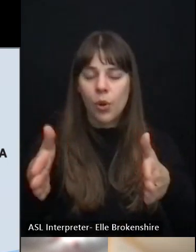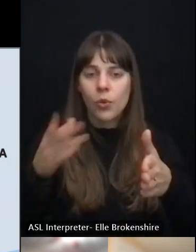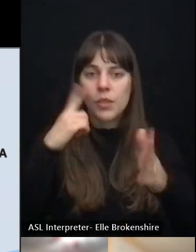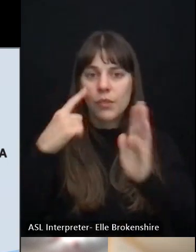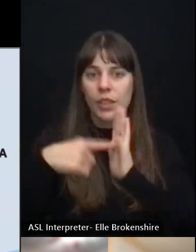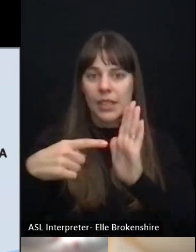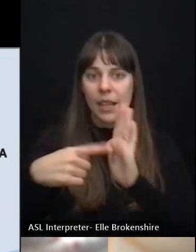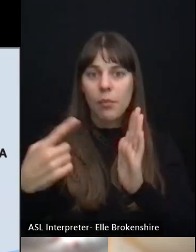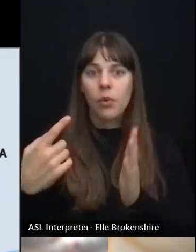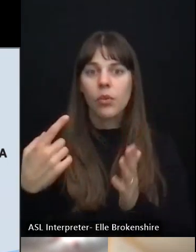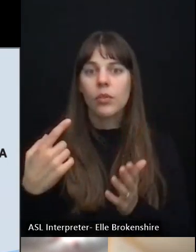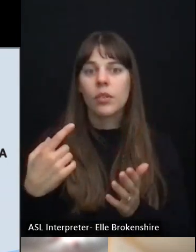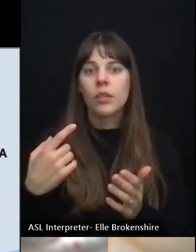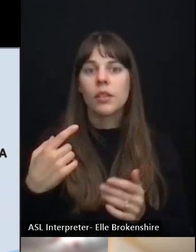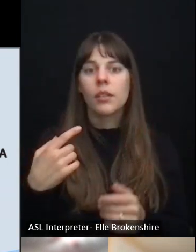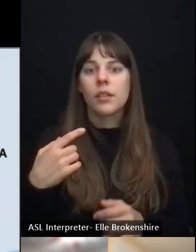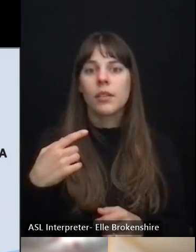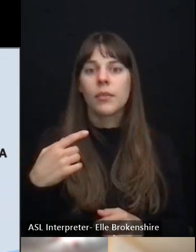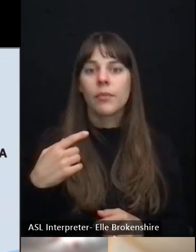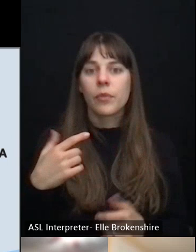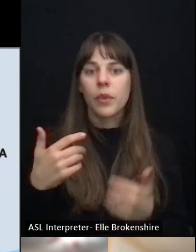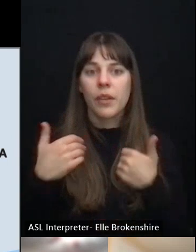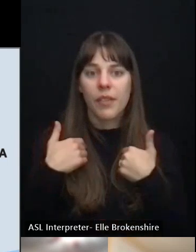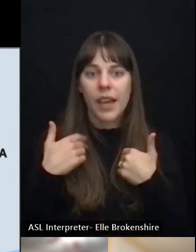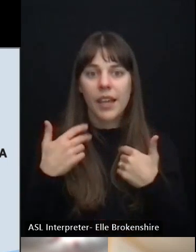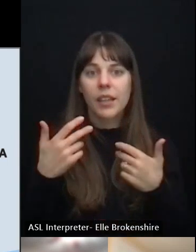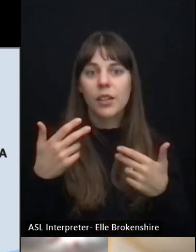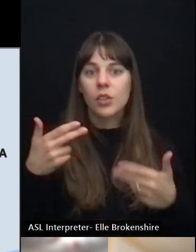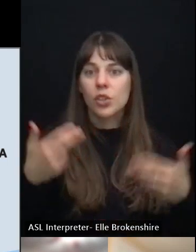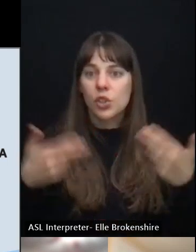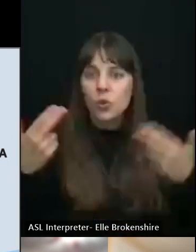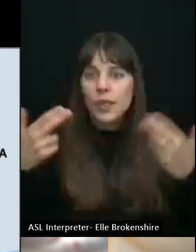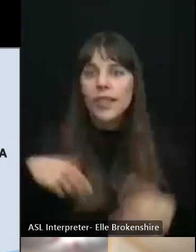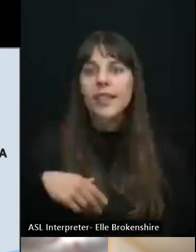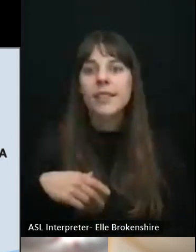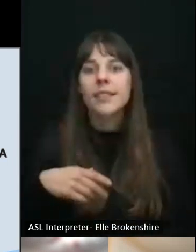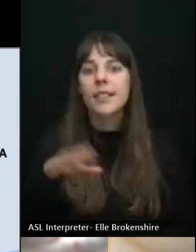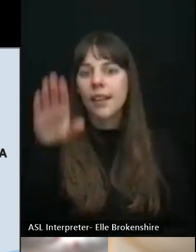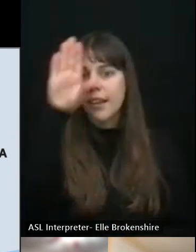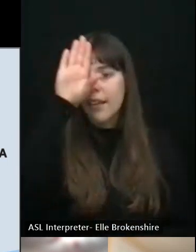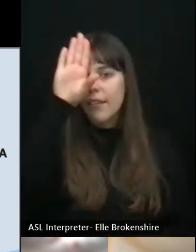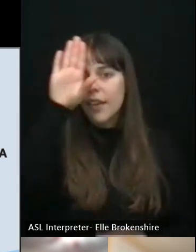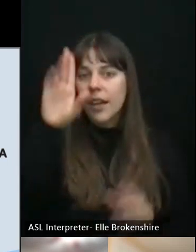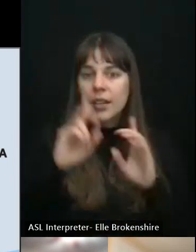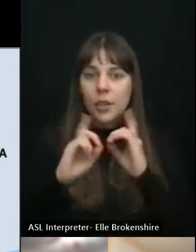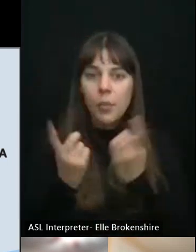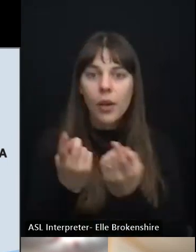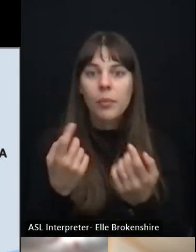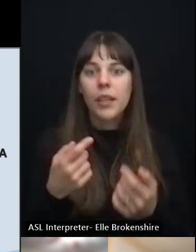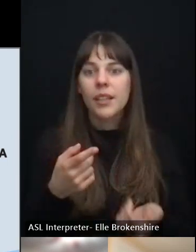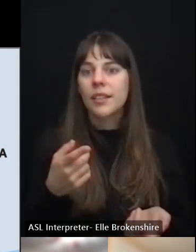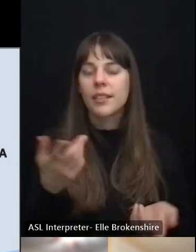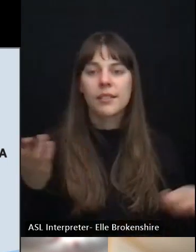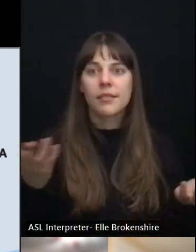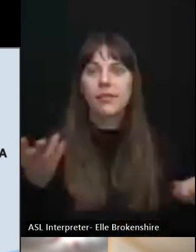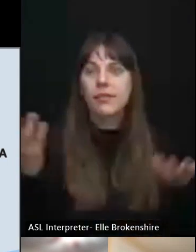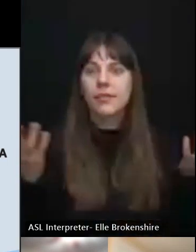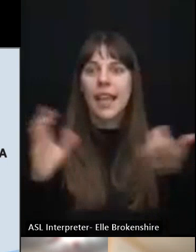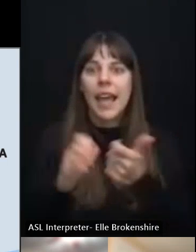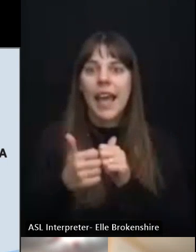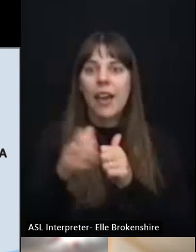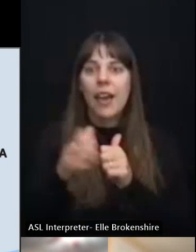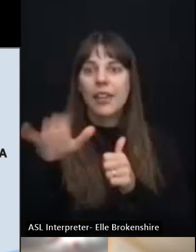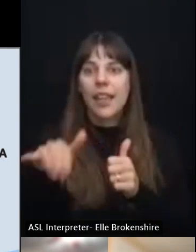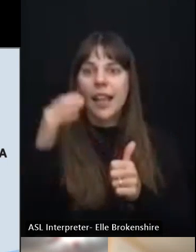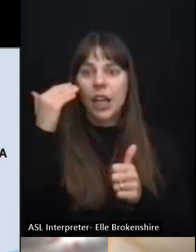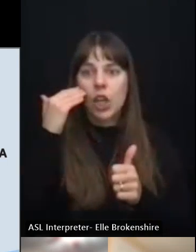high rise? We've had shootings on Warrington Avenue that have blocked it for hours upon hours. How does that get